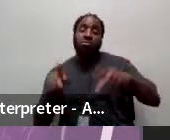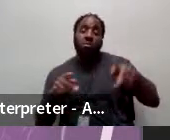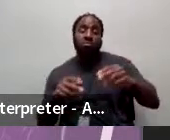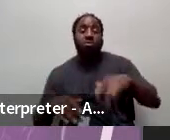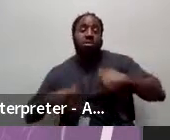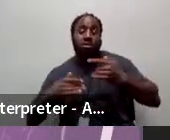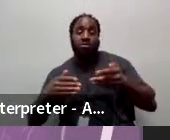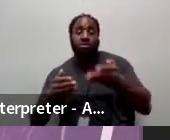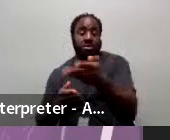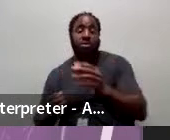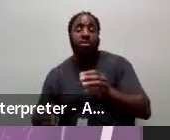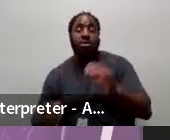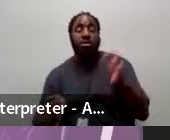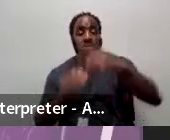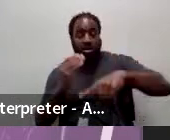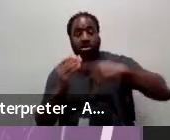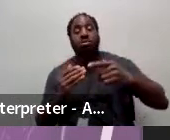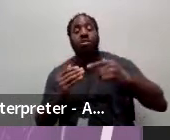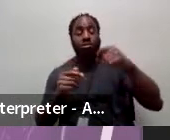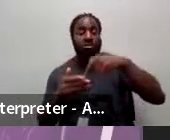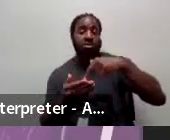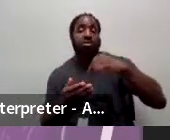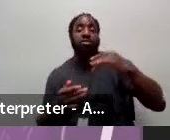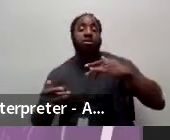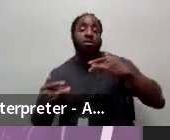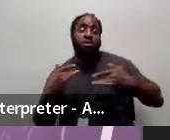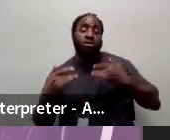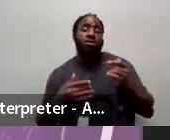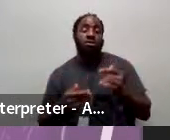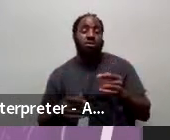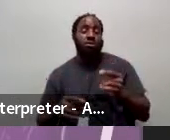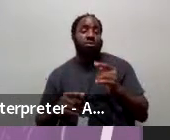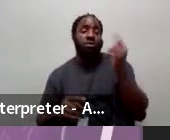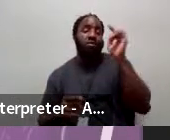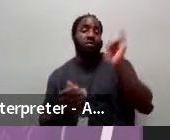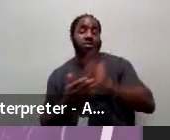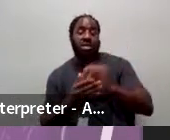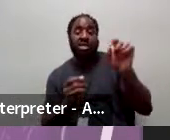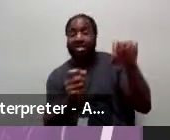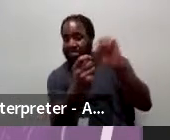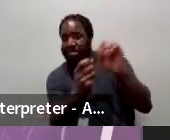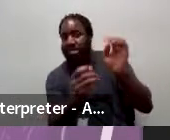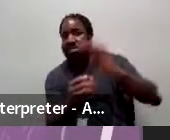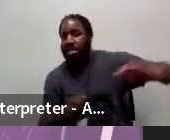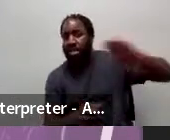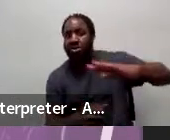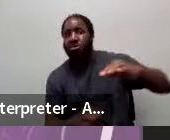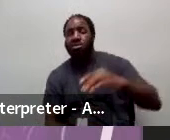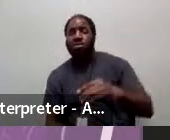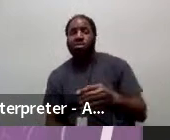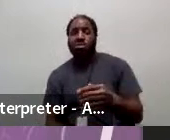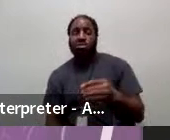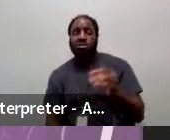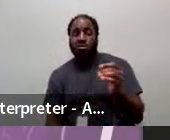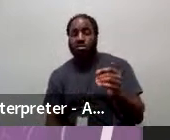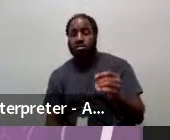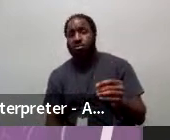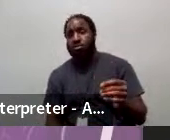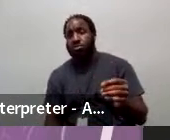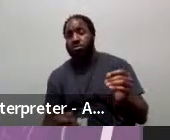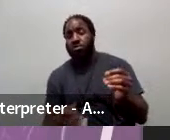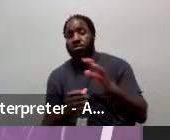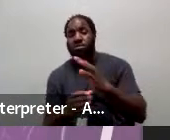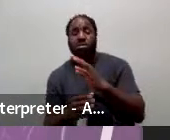aware of this concern. For that specific area and site, as was also